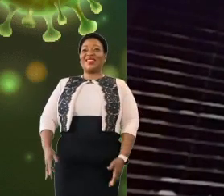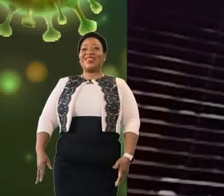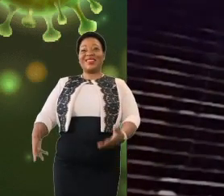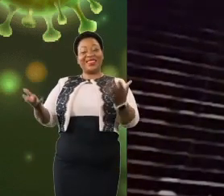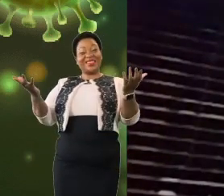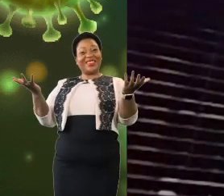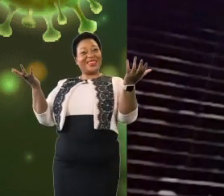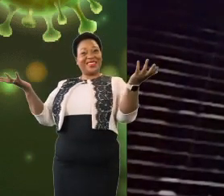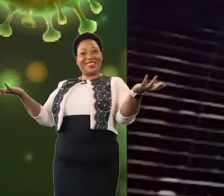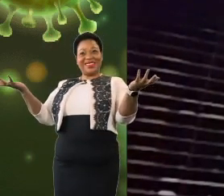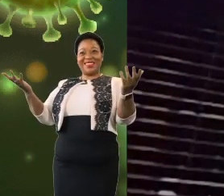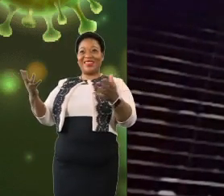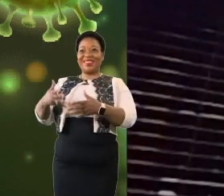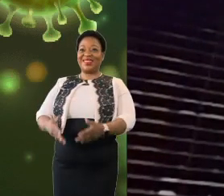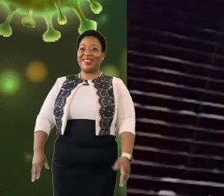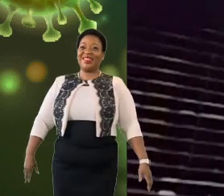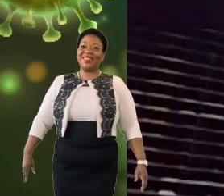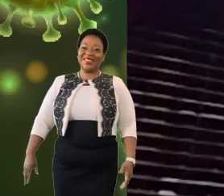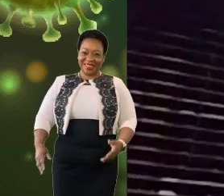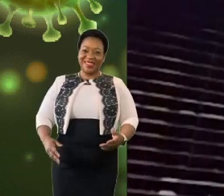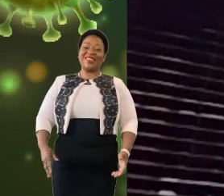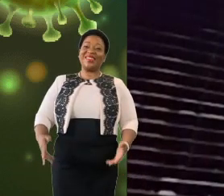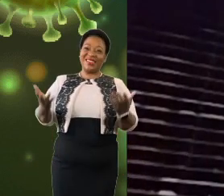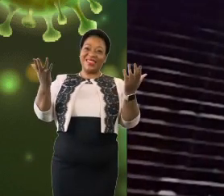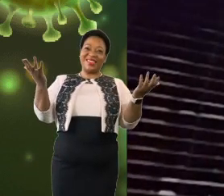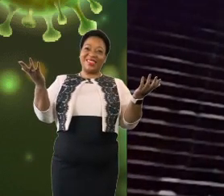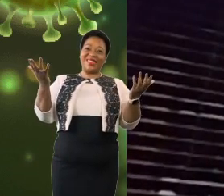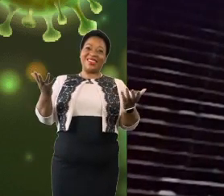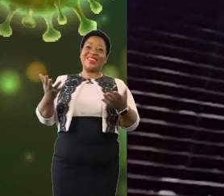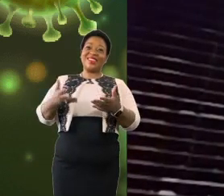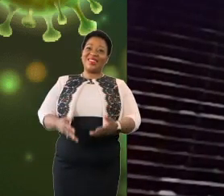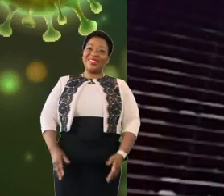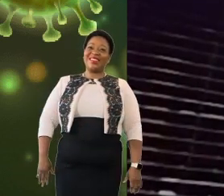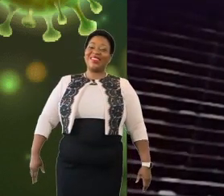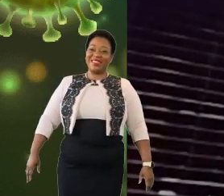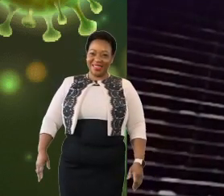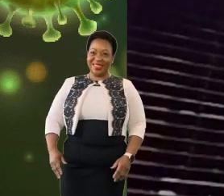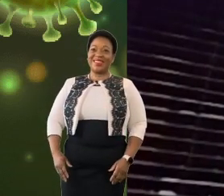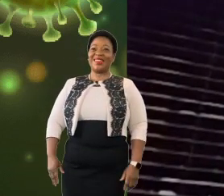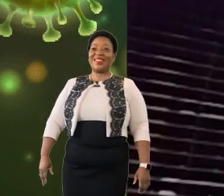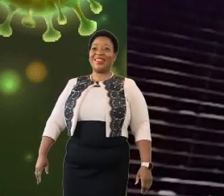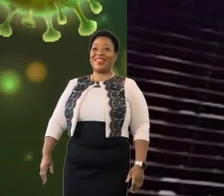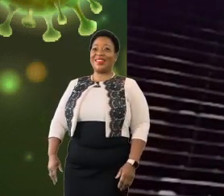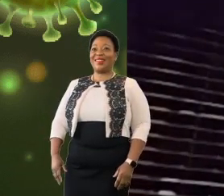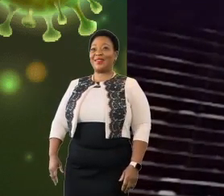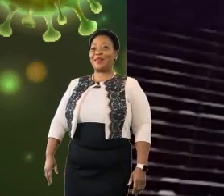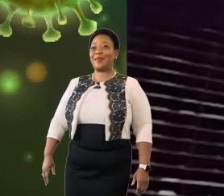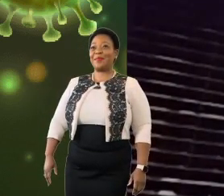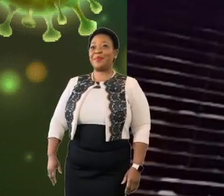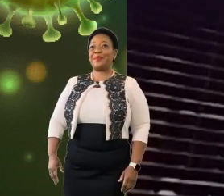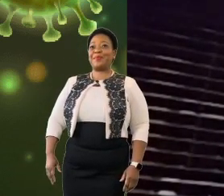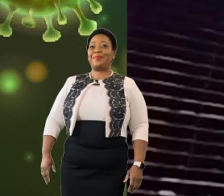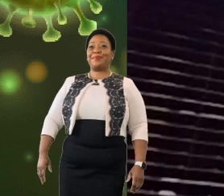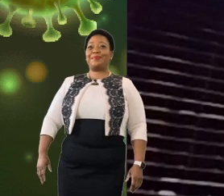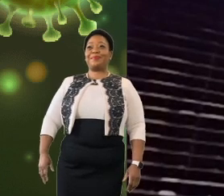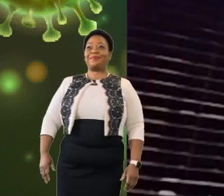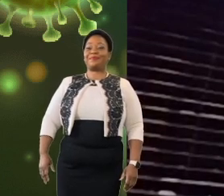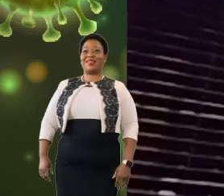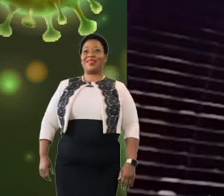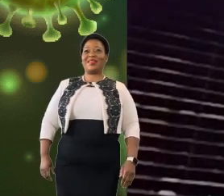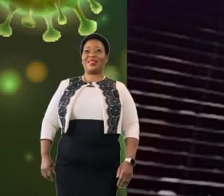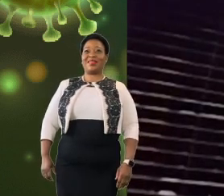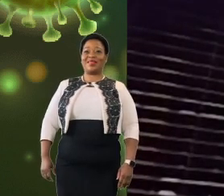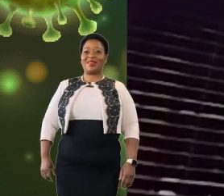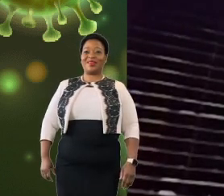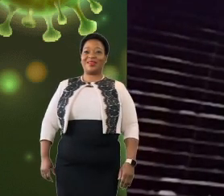are doing people favor when we are to deal with the challenges, or when we are to deal with the issues that our people